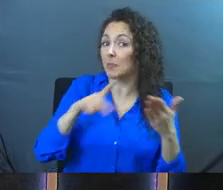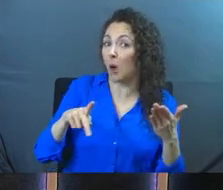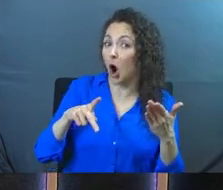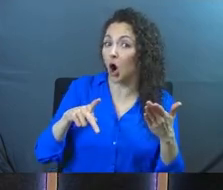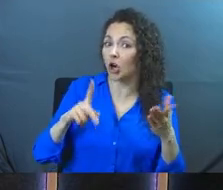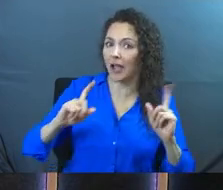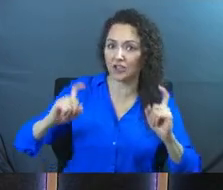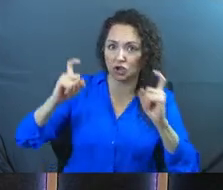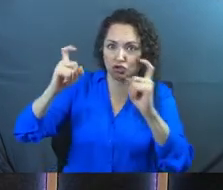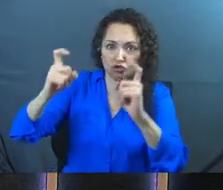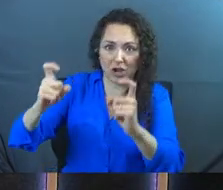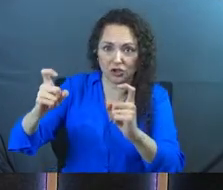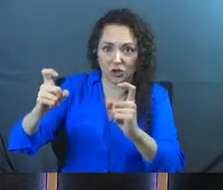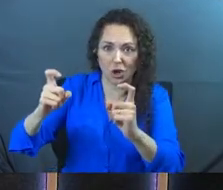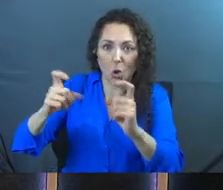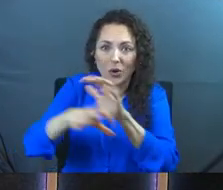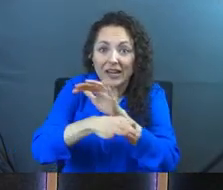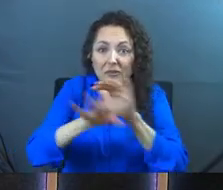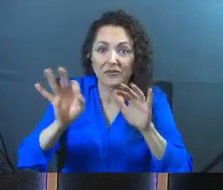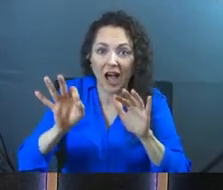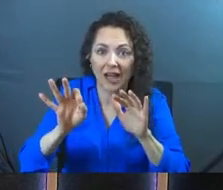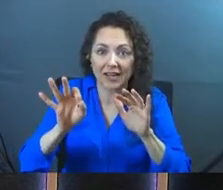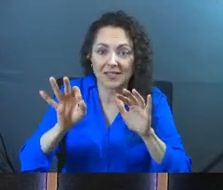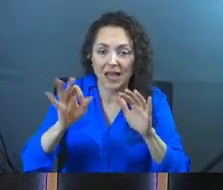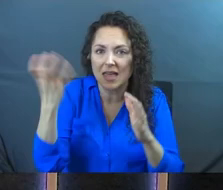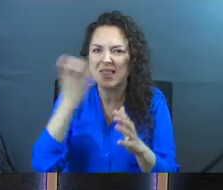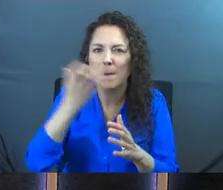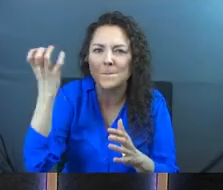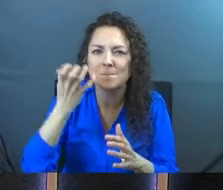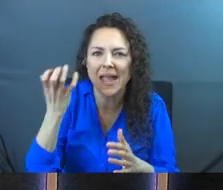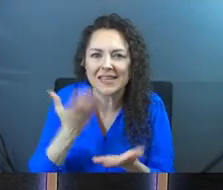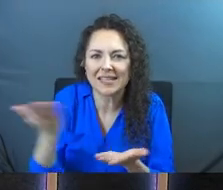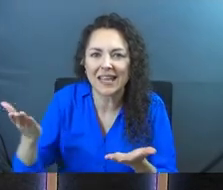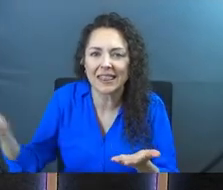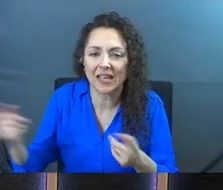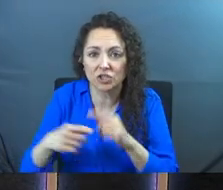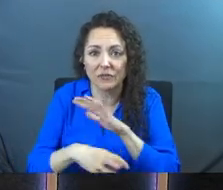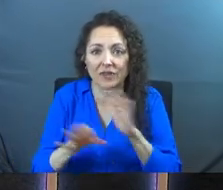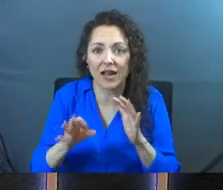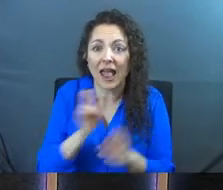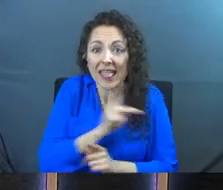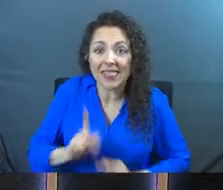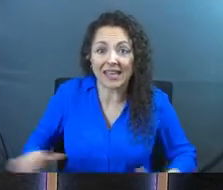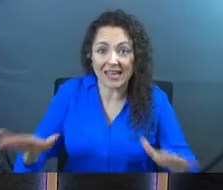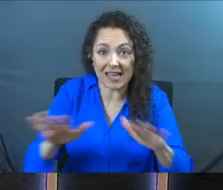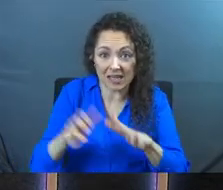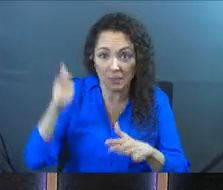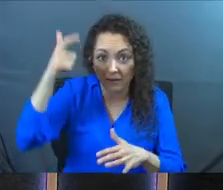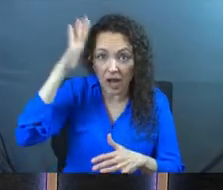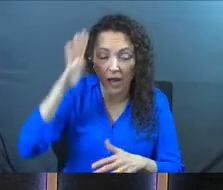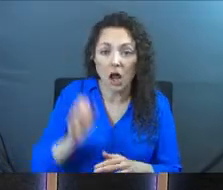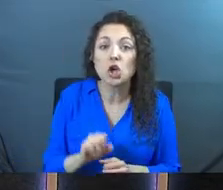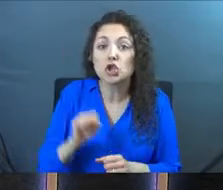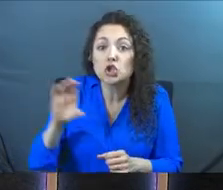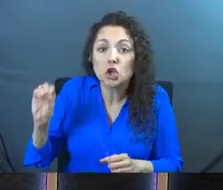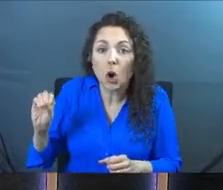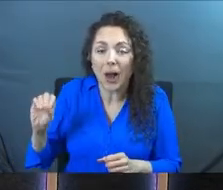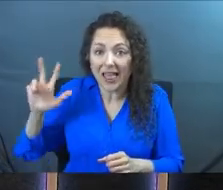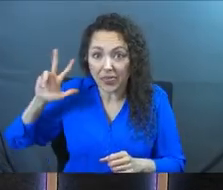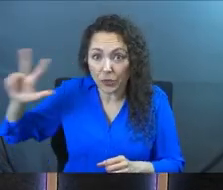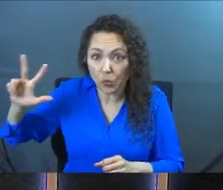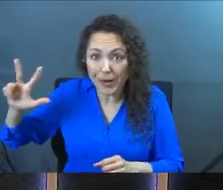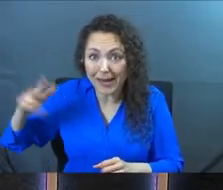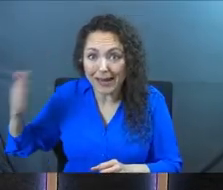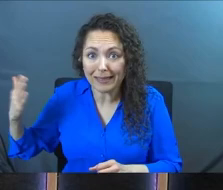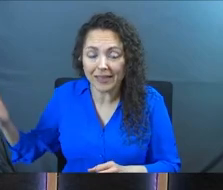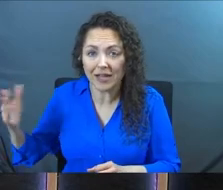to uncover, this amazing thing that we've found in this field, the kingdom of God. So I've got three things to say quickly here about the kingdom